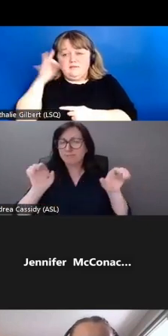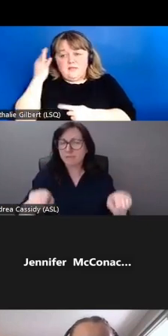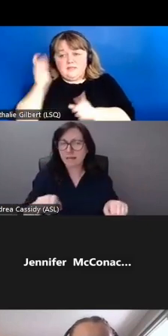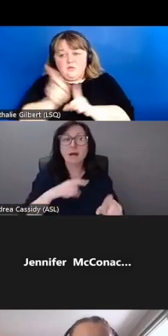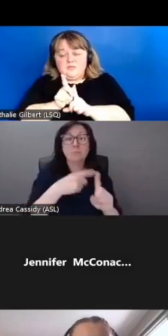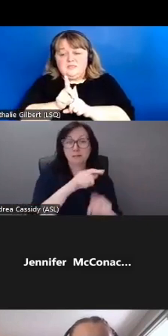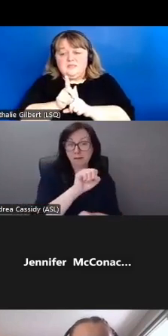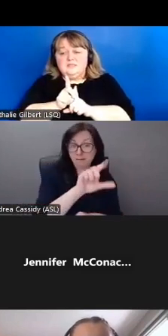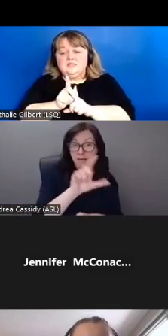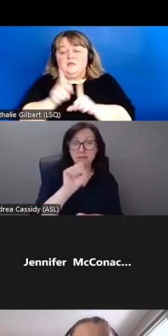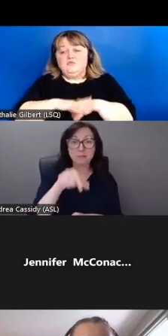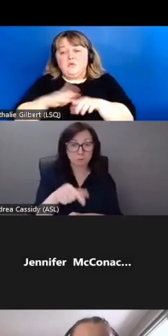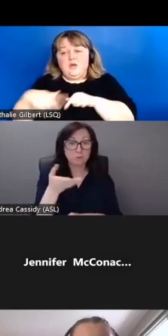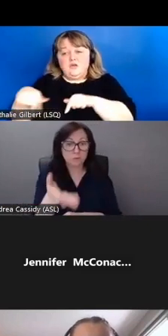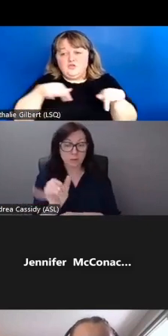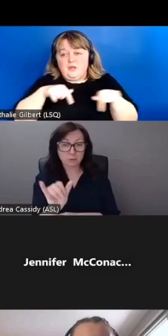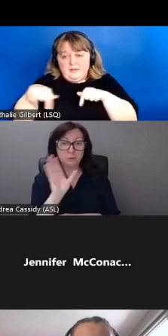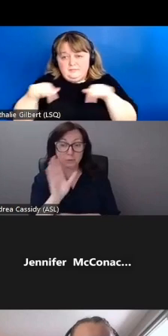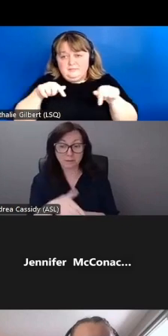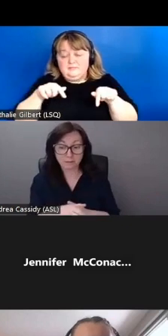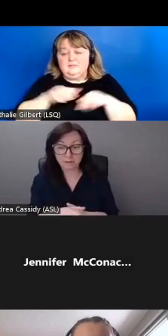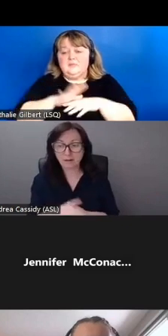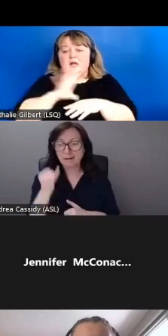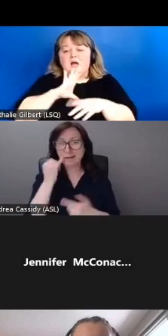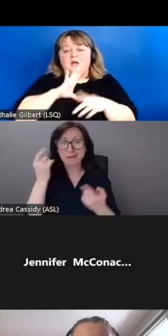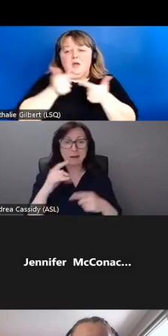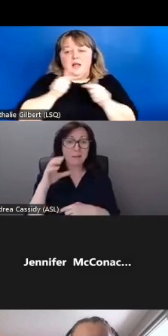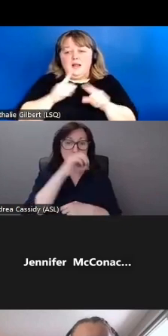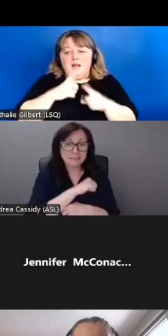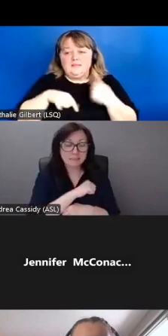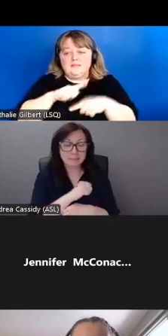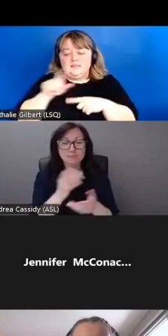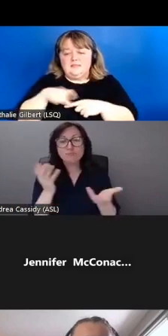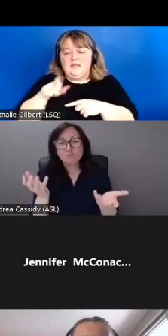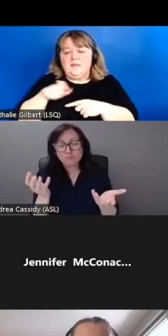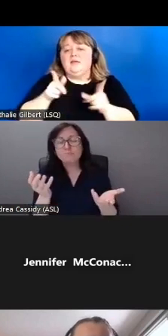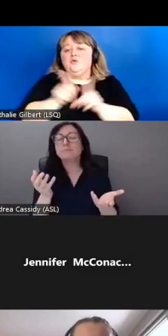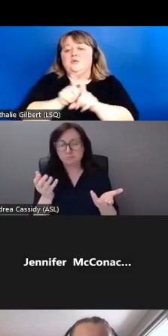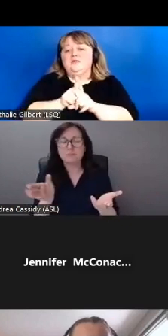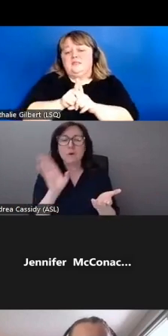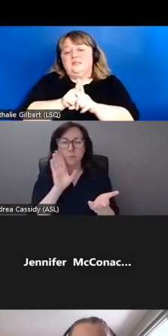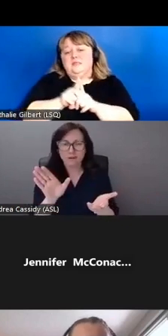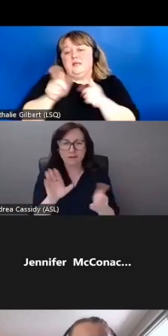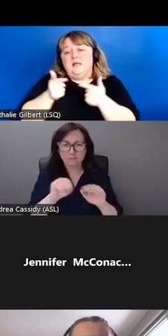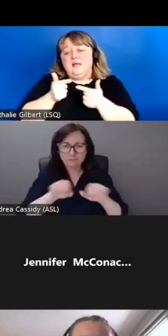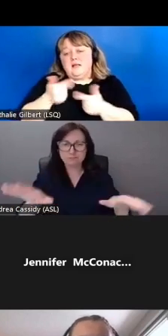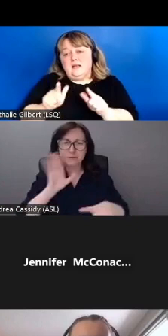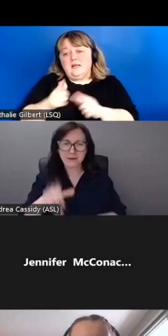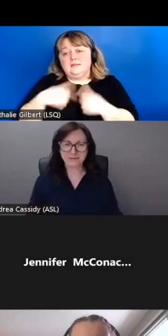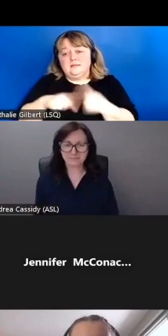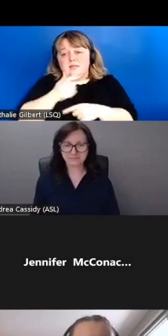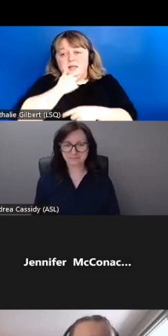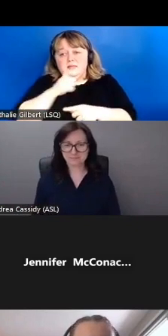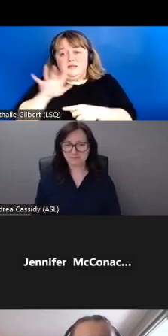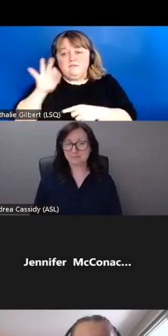ASL and LSQ will be in there as well, so if you missed that session, we'll be making that available shortly. I